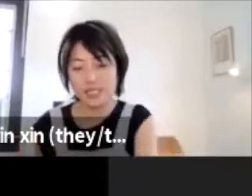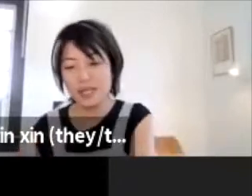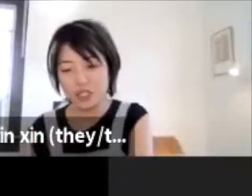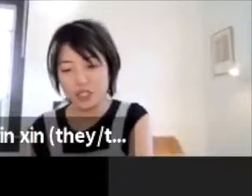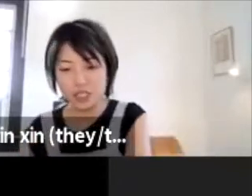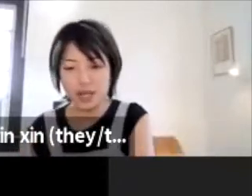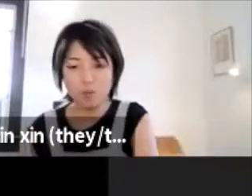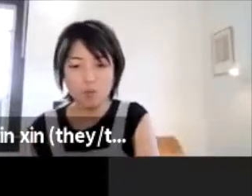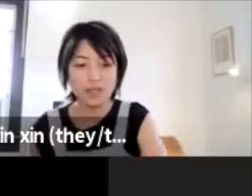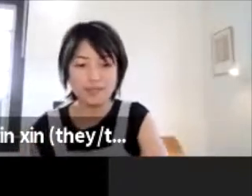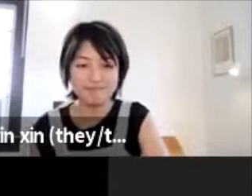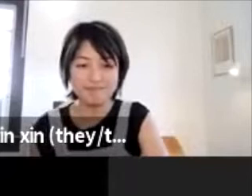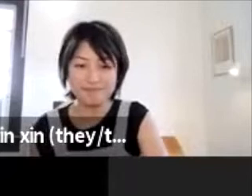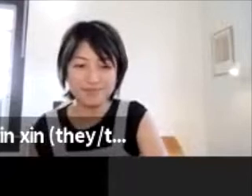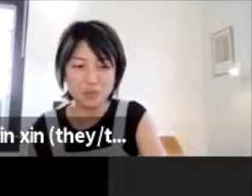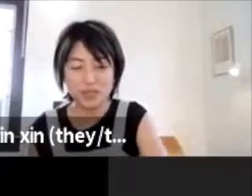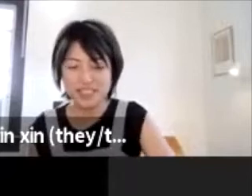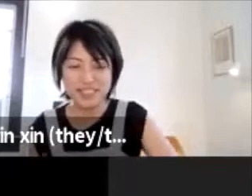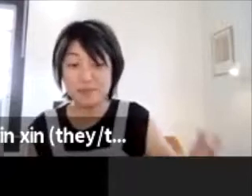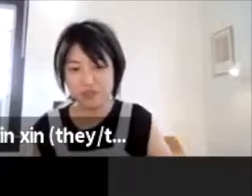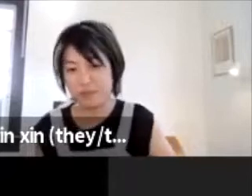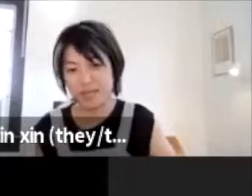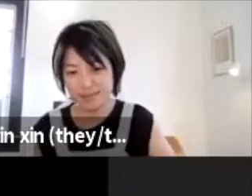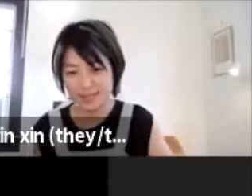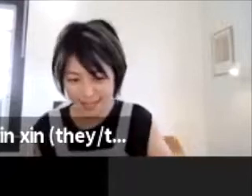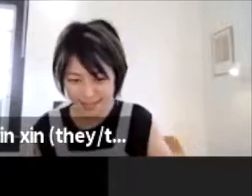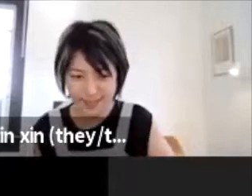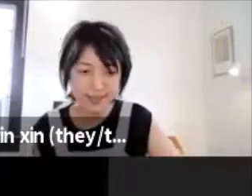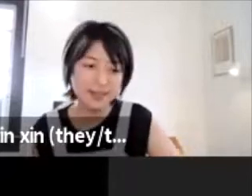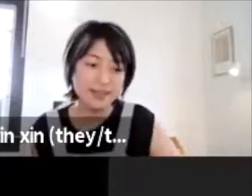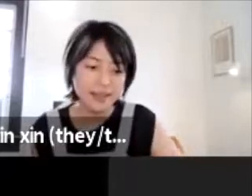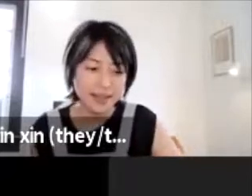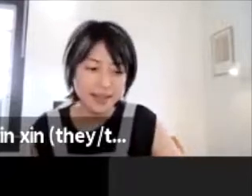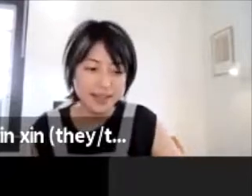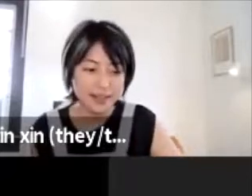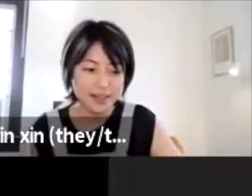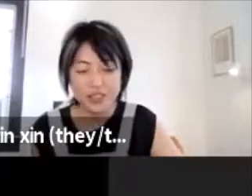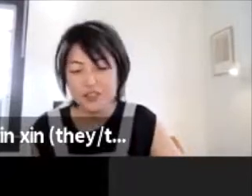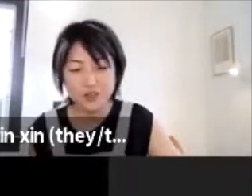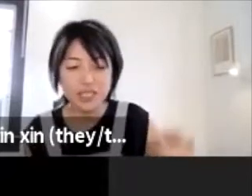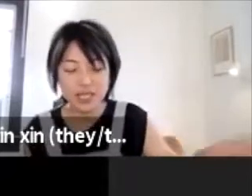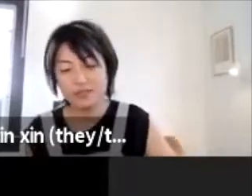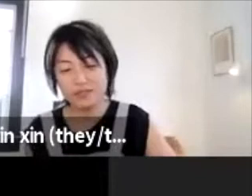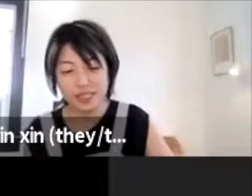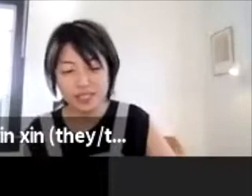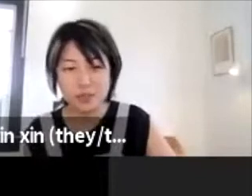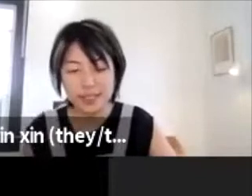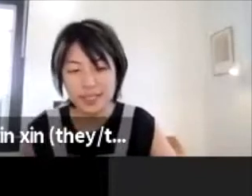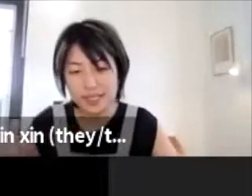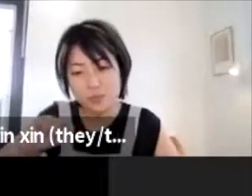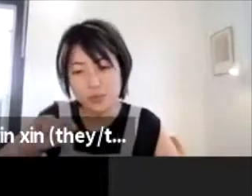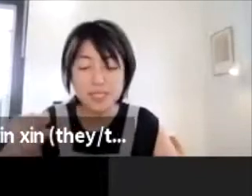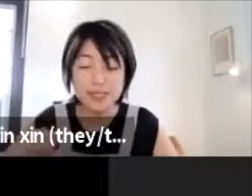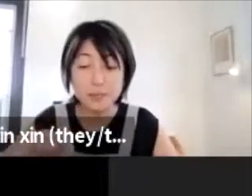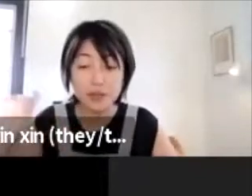technical expansion on what does this metaphor mean exactly. And if you click on any of the dig deeper link,